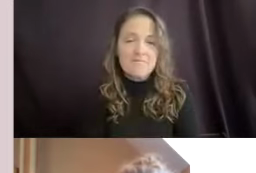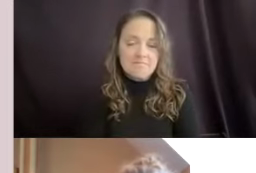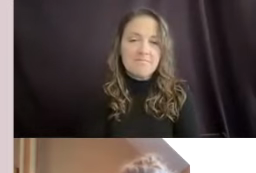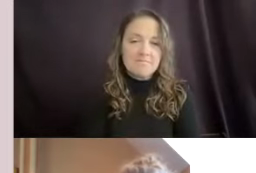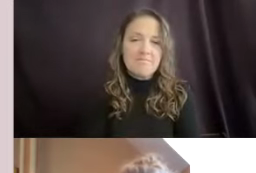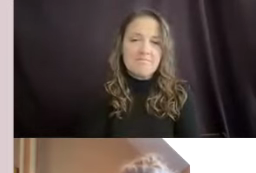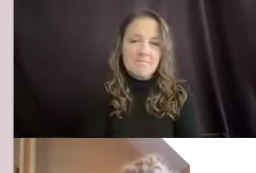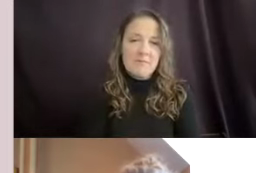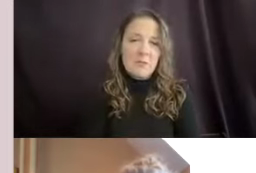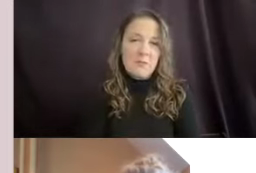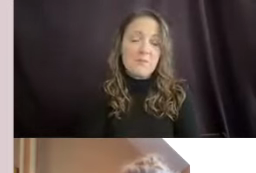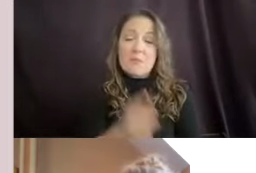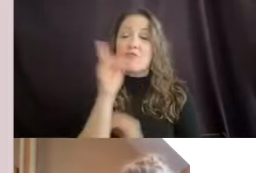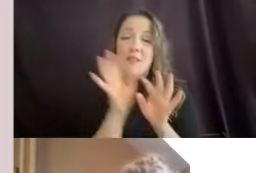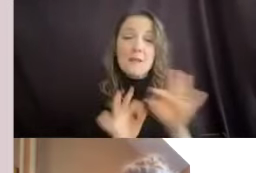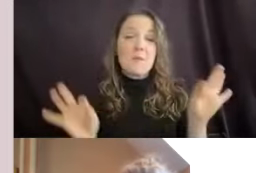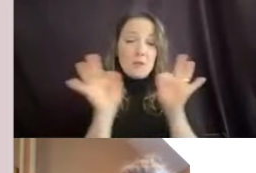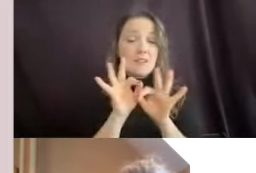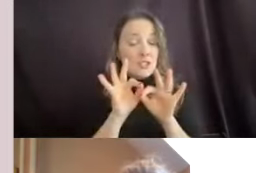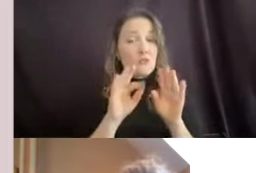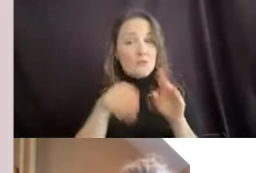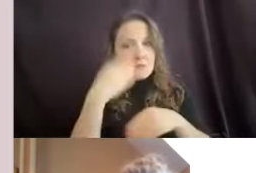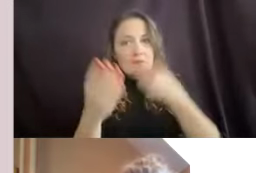really important that we give tools today.